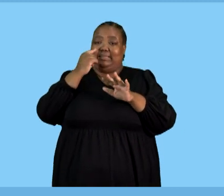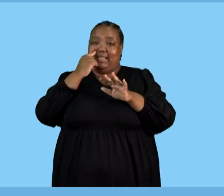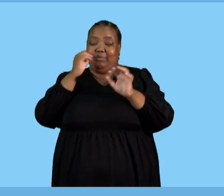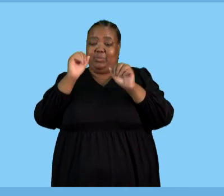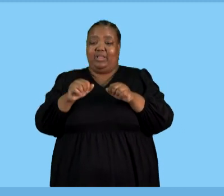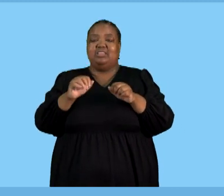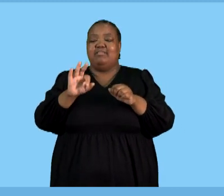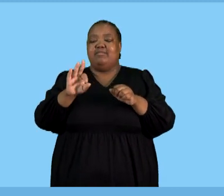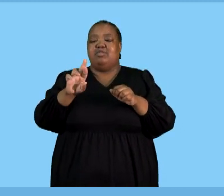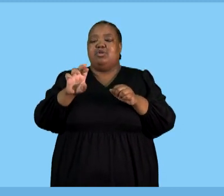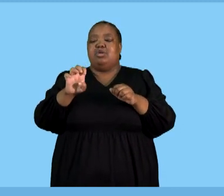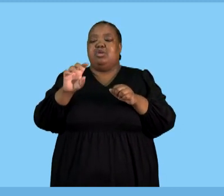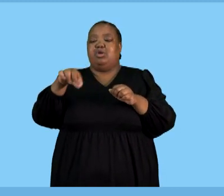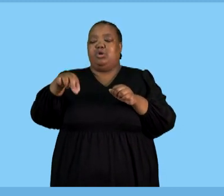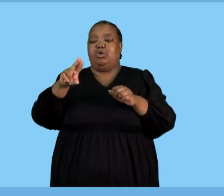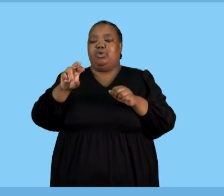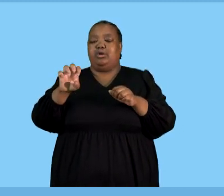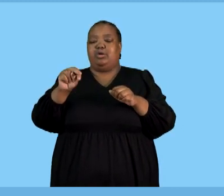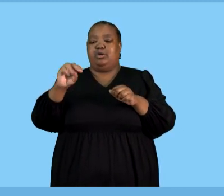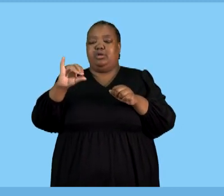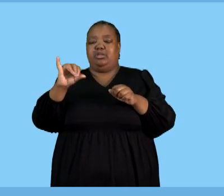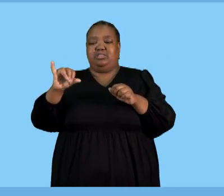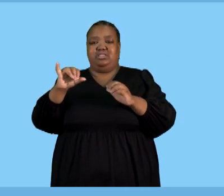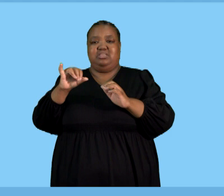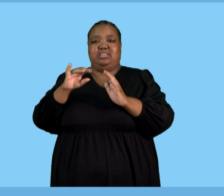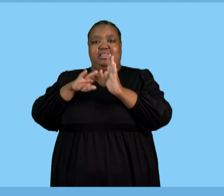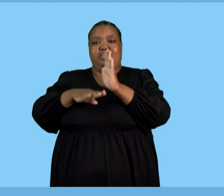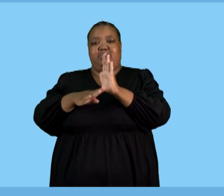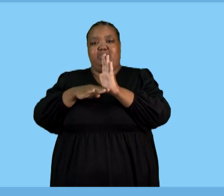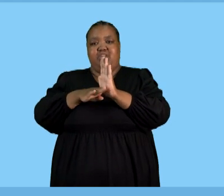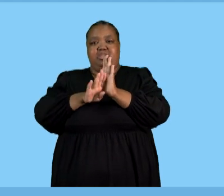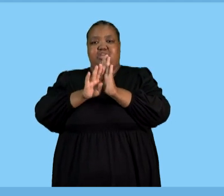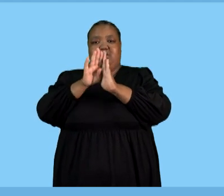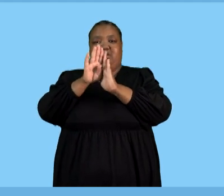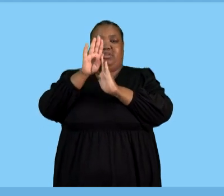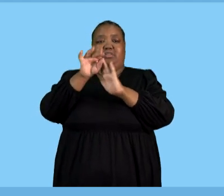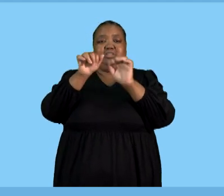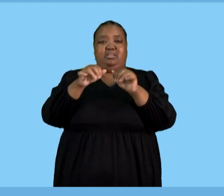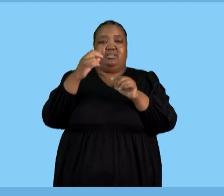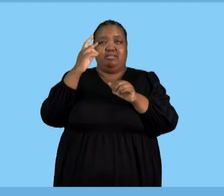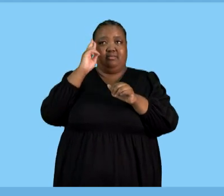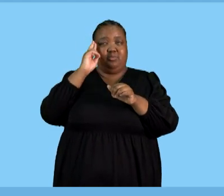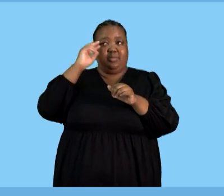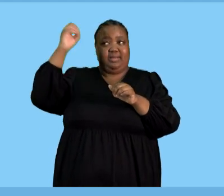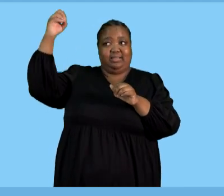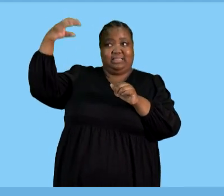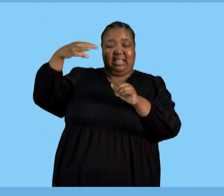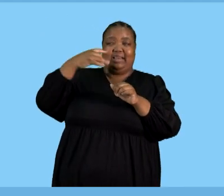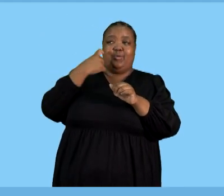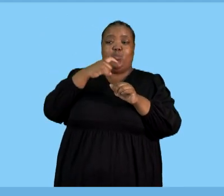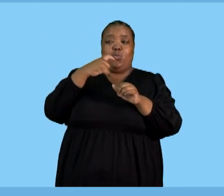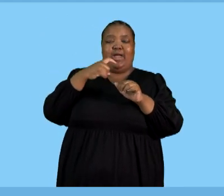frequency. So the white light, remember, sun gives off white light, and that white light is a combination